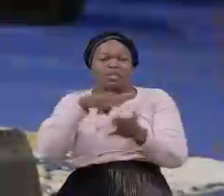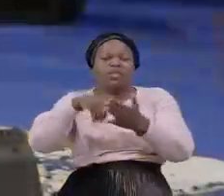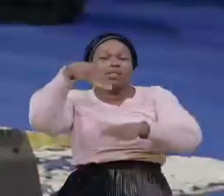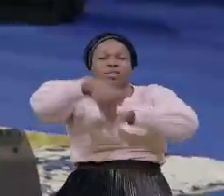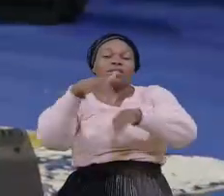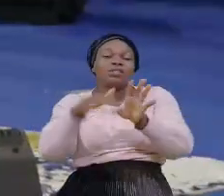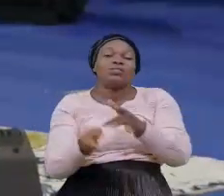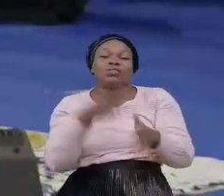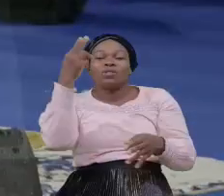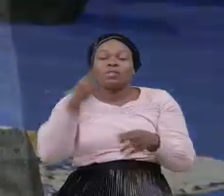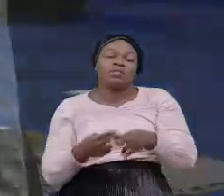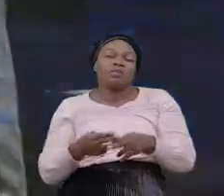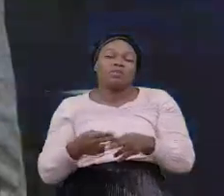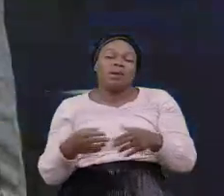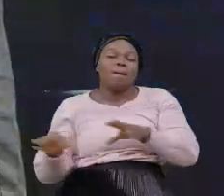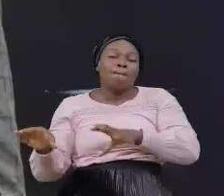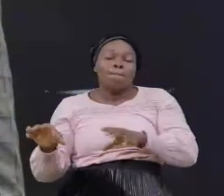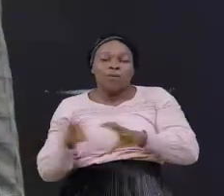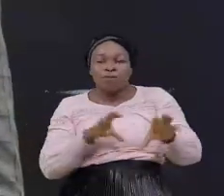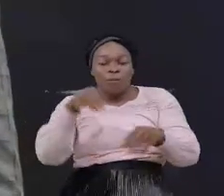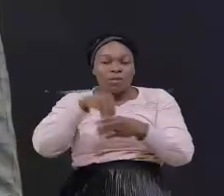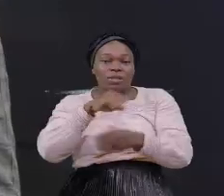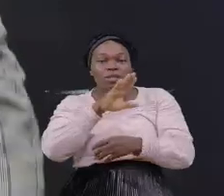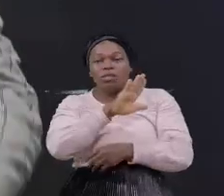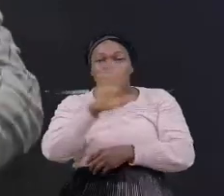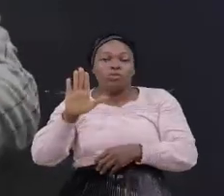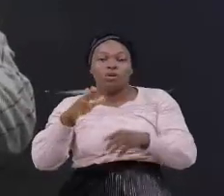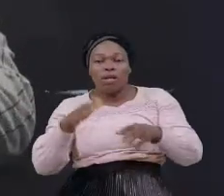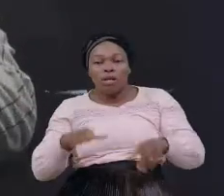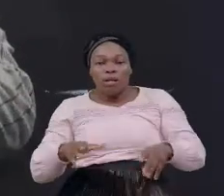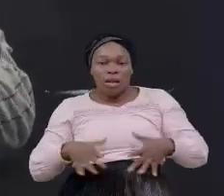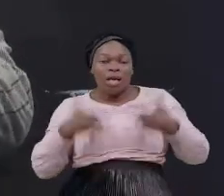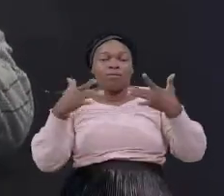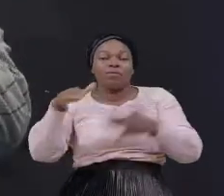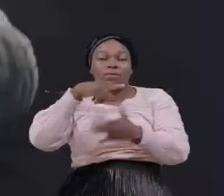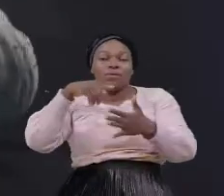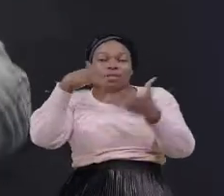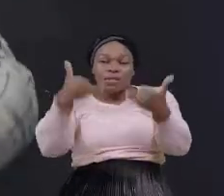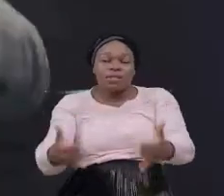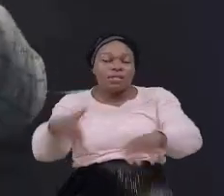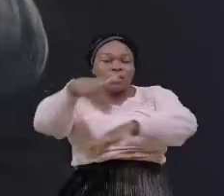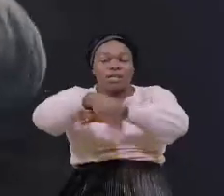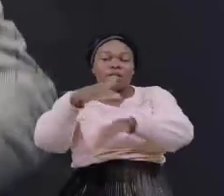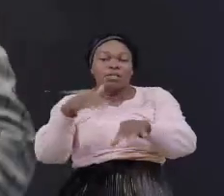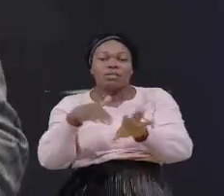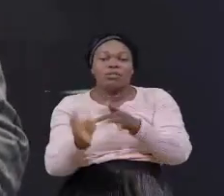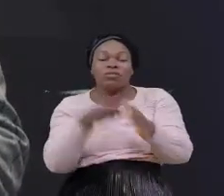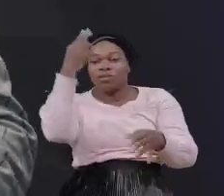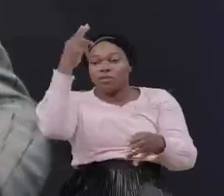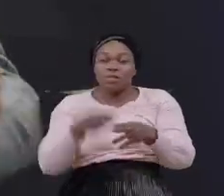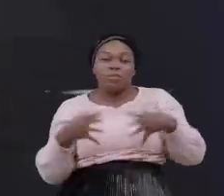Performance in your life tonight. Confirmation of miracle, healing, deliverance in your